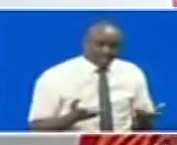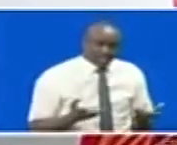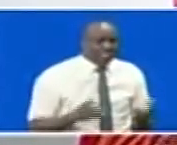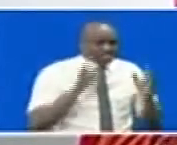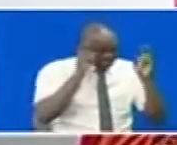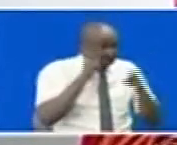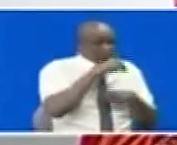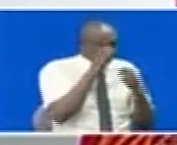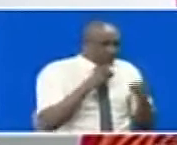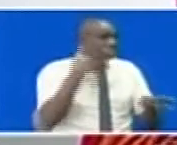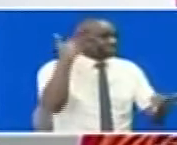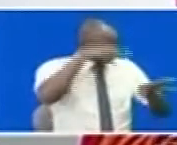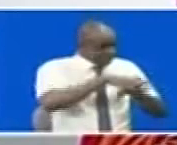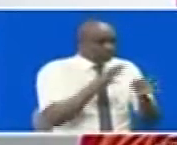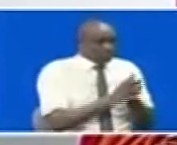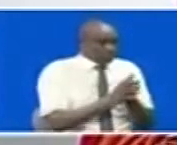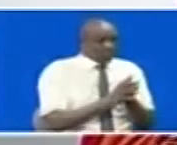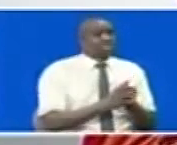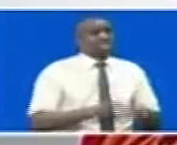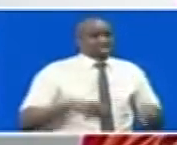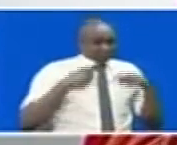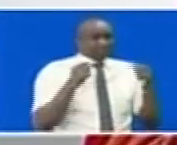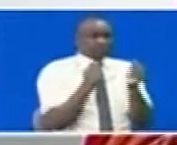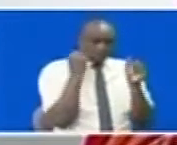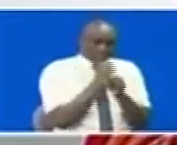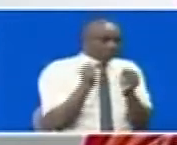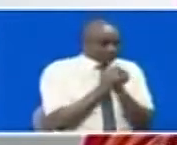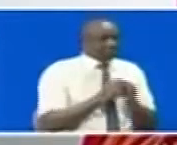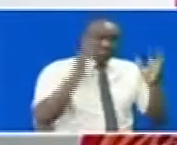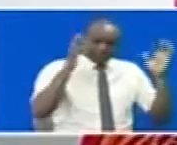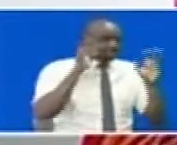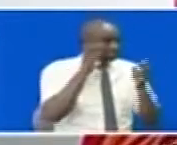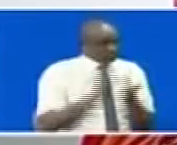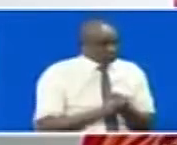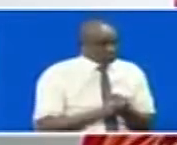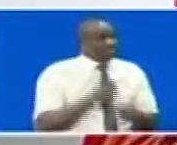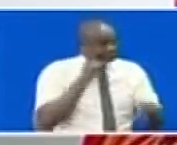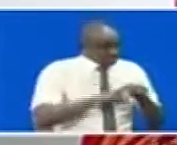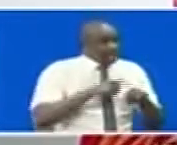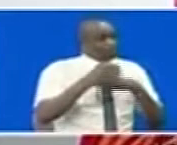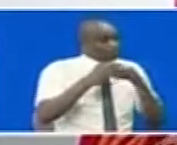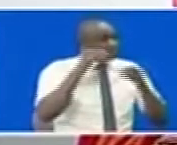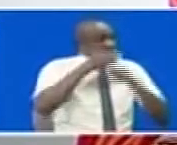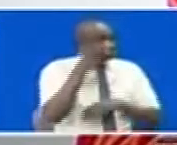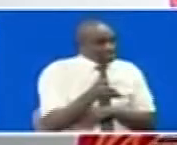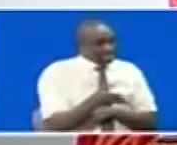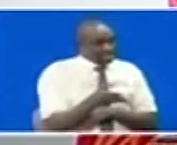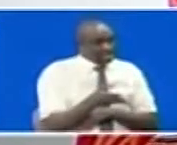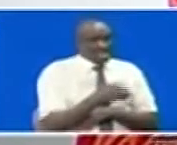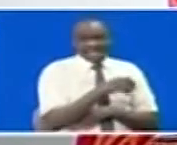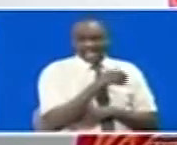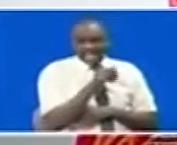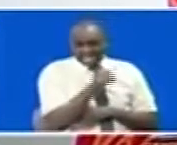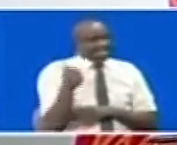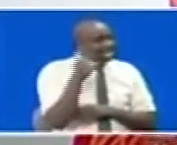issue of integration and cohesion is a huge issue in this country. As we approach the elections, I don't think there's any issue that